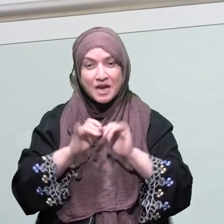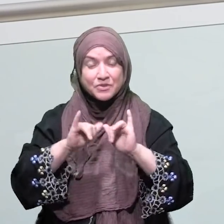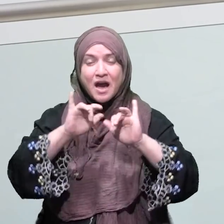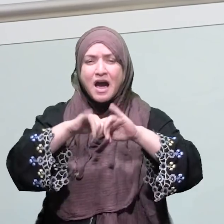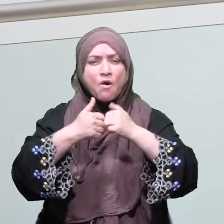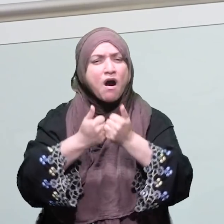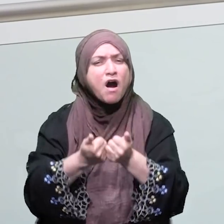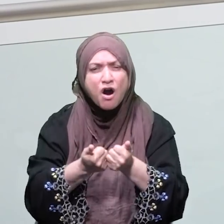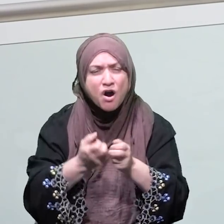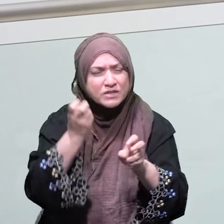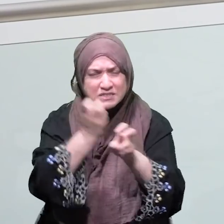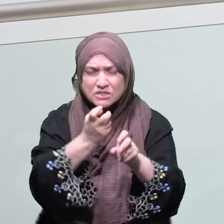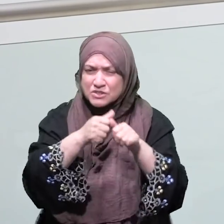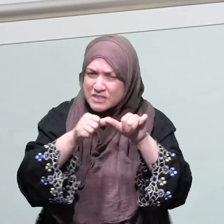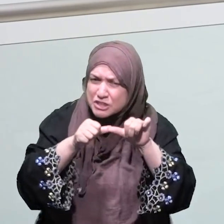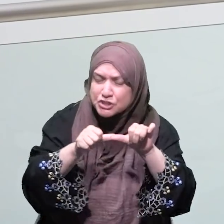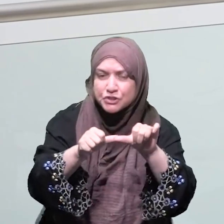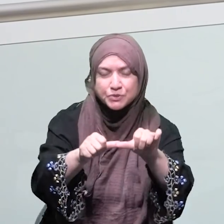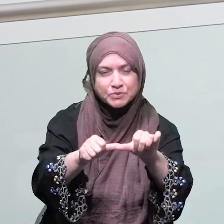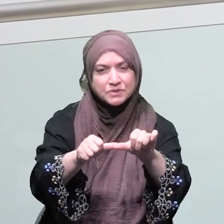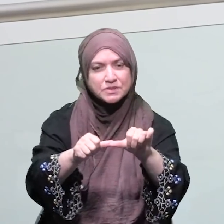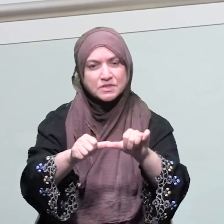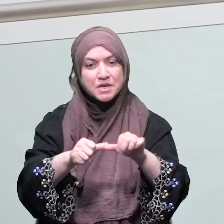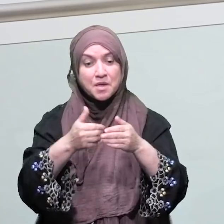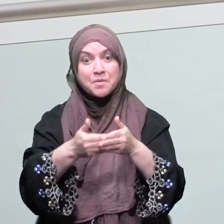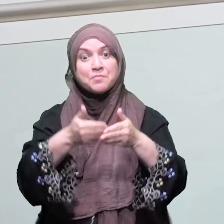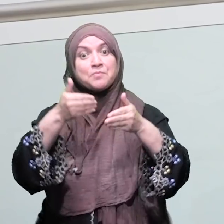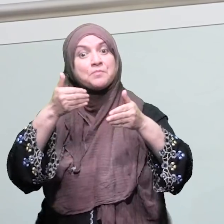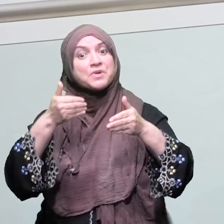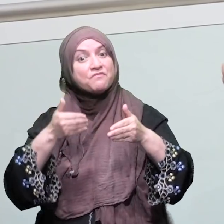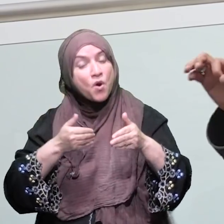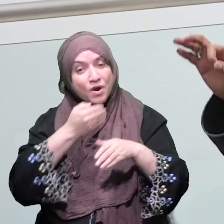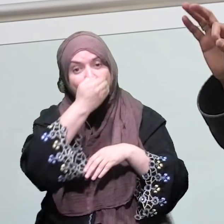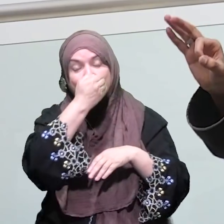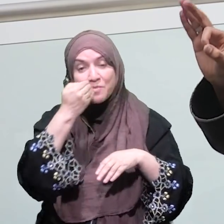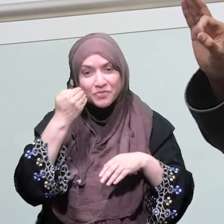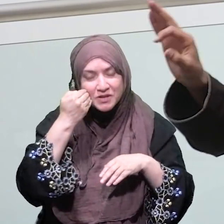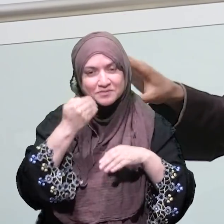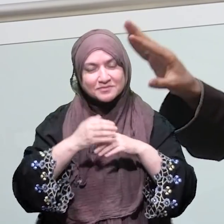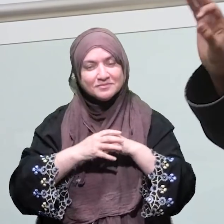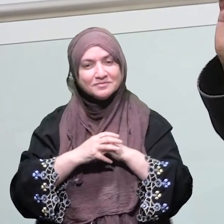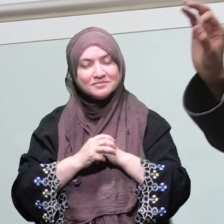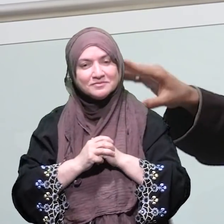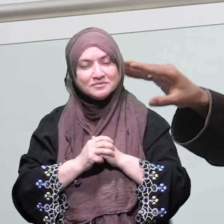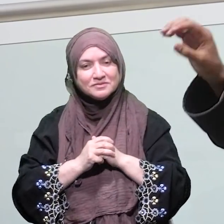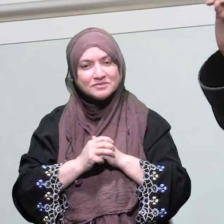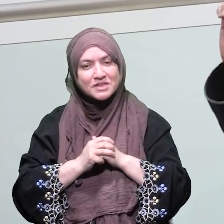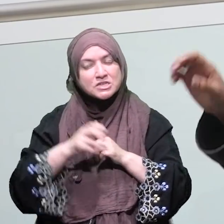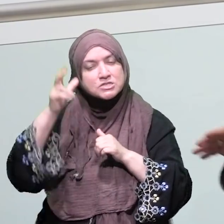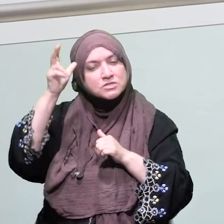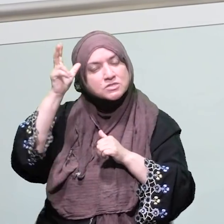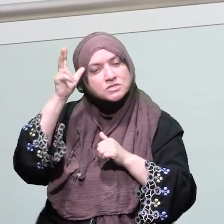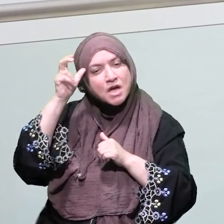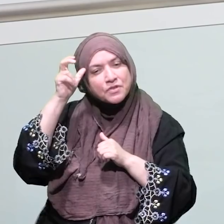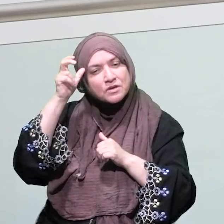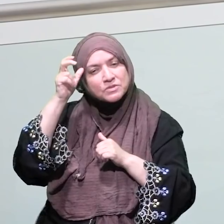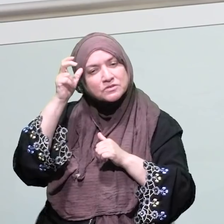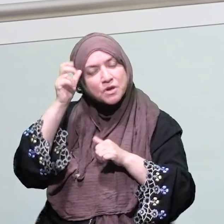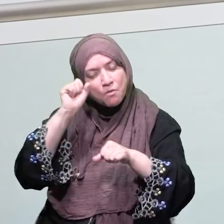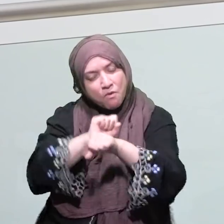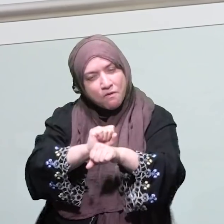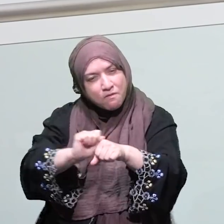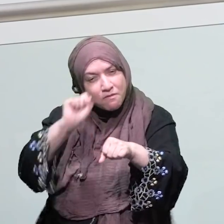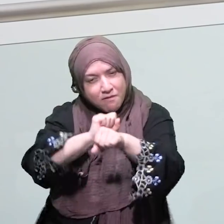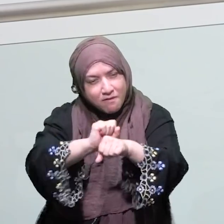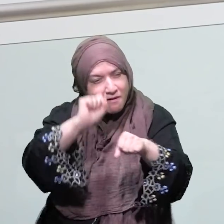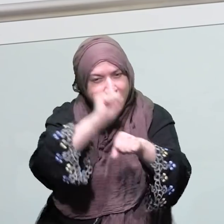weeks before you go into that prison to make sure that you leave enough seeds of discord and distraction so that that